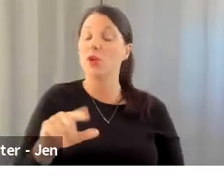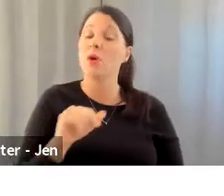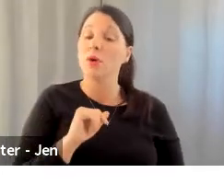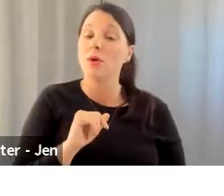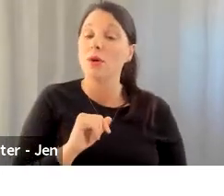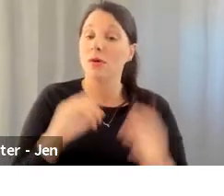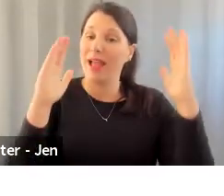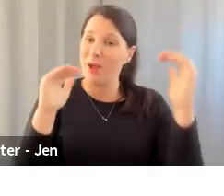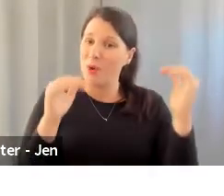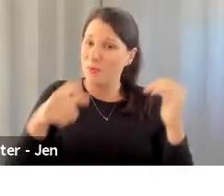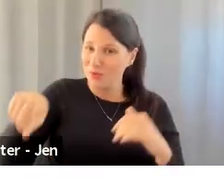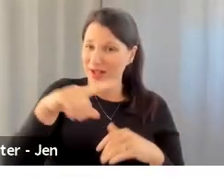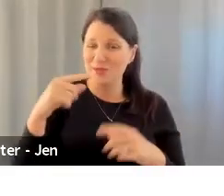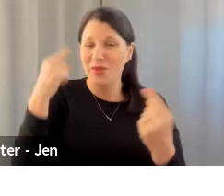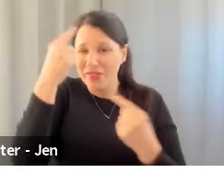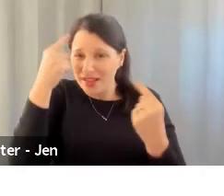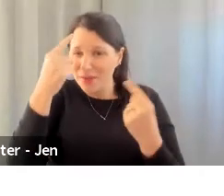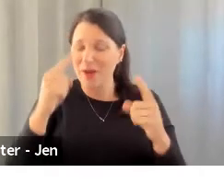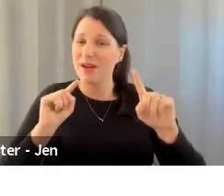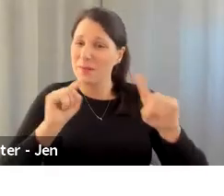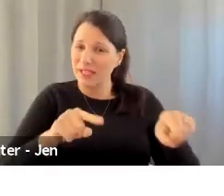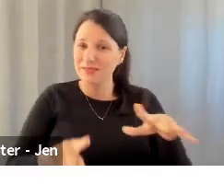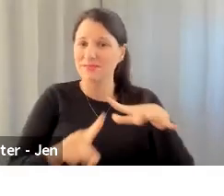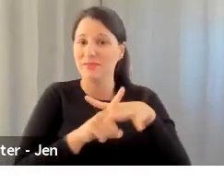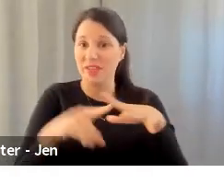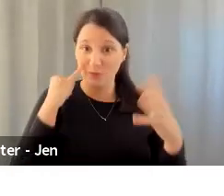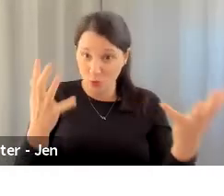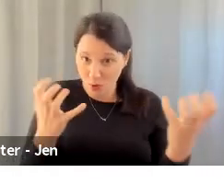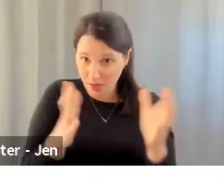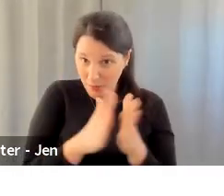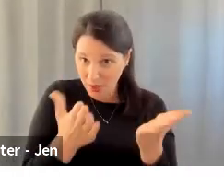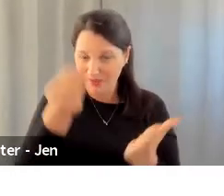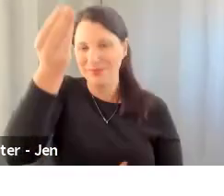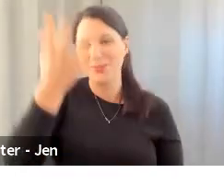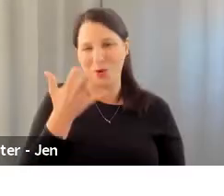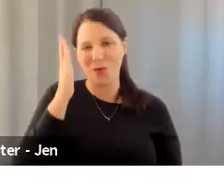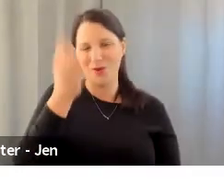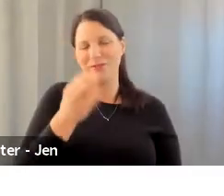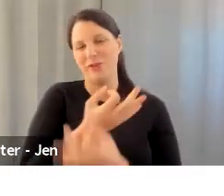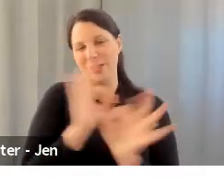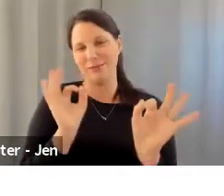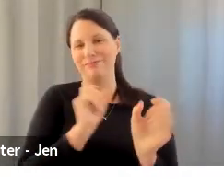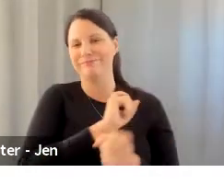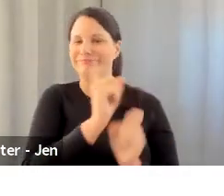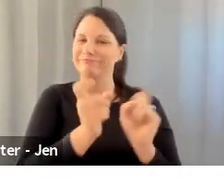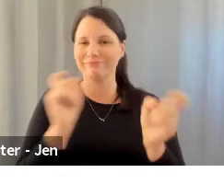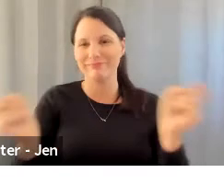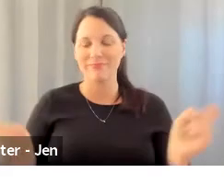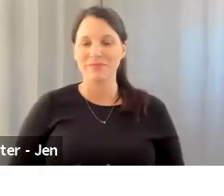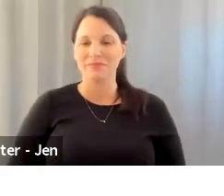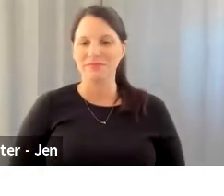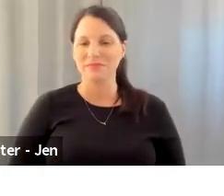attending and please let me know if you want a book, because we will be giving those out for free and you can participate in